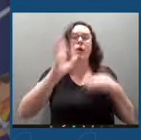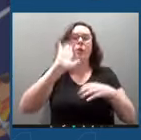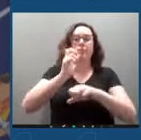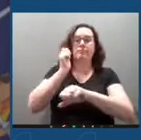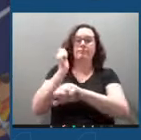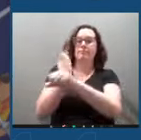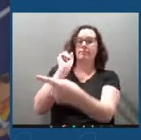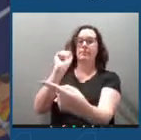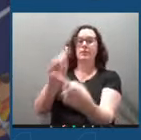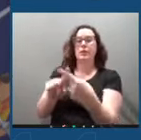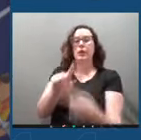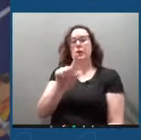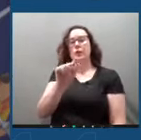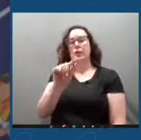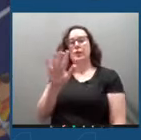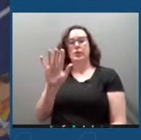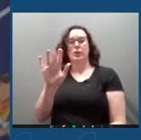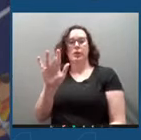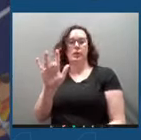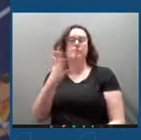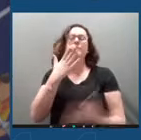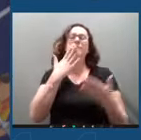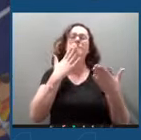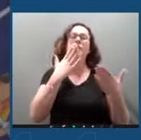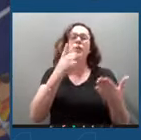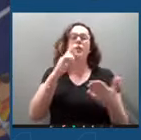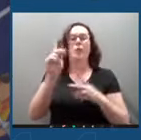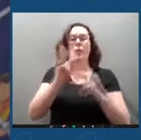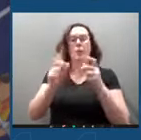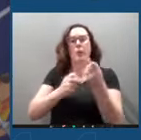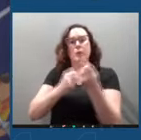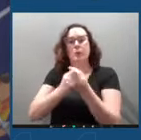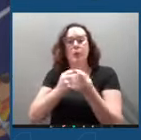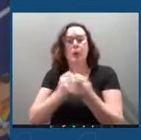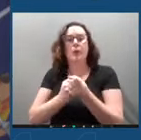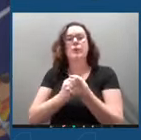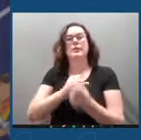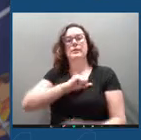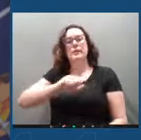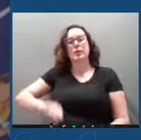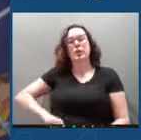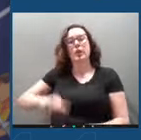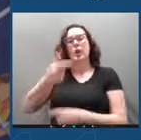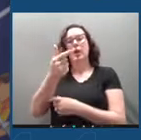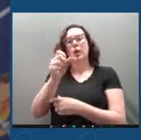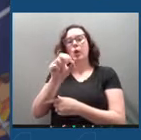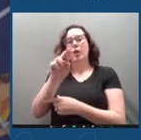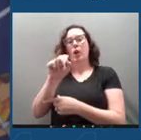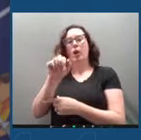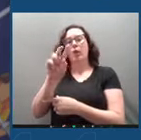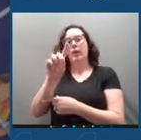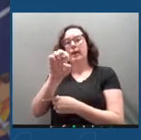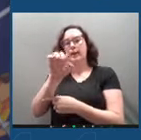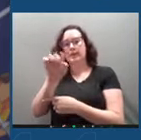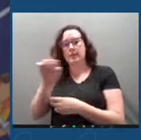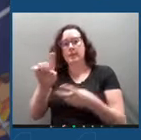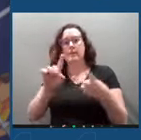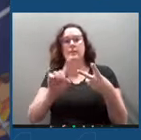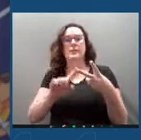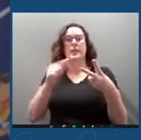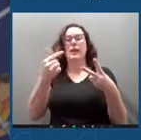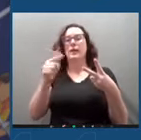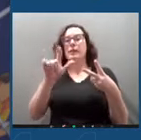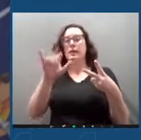And I want to thank the sponsors, again, Senator Granados, Senator Deborah Glick, for their leadership in making this